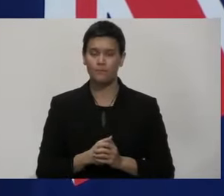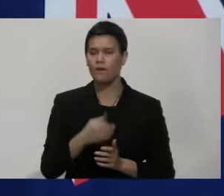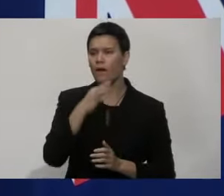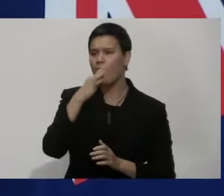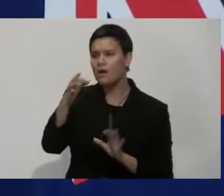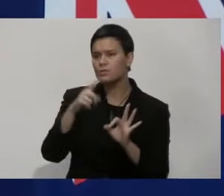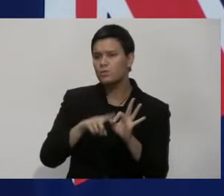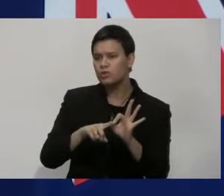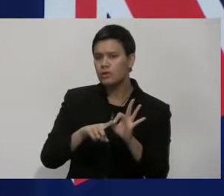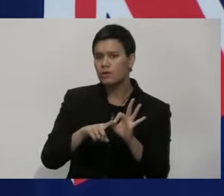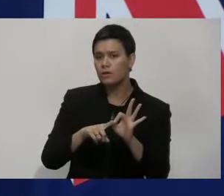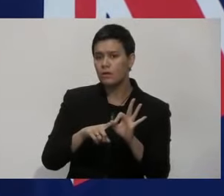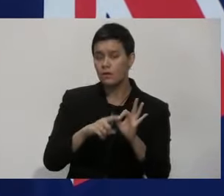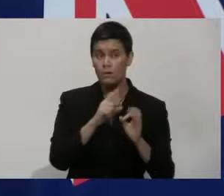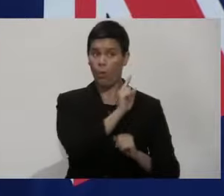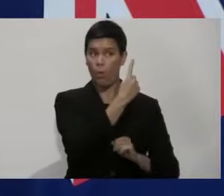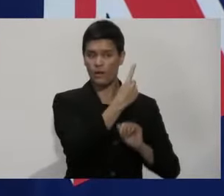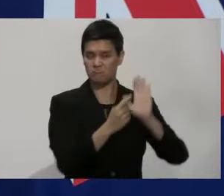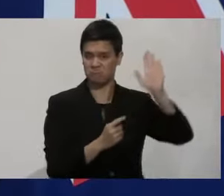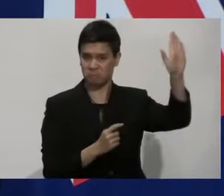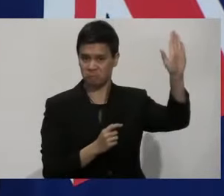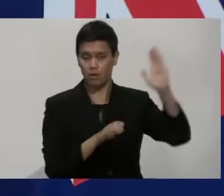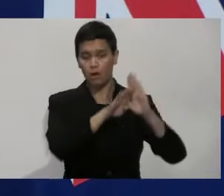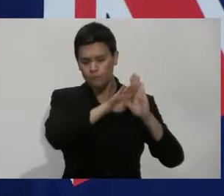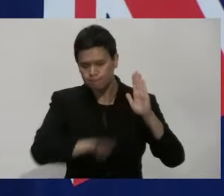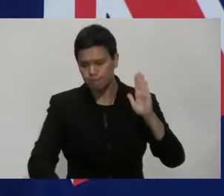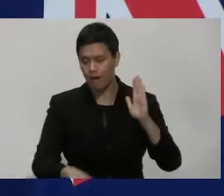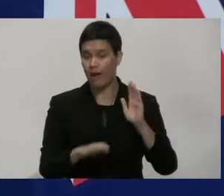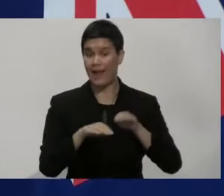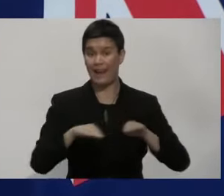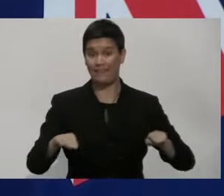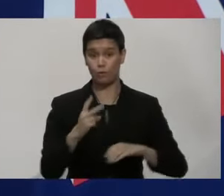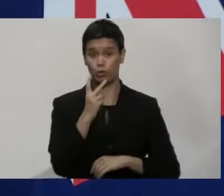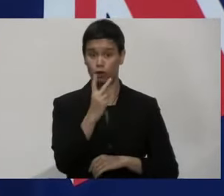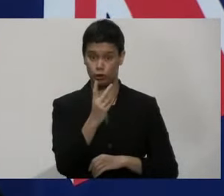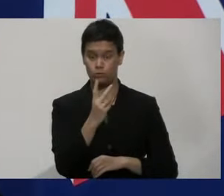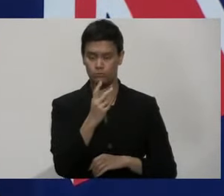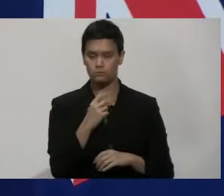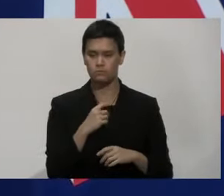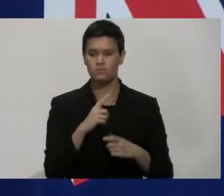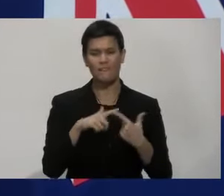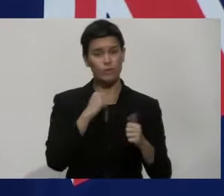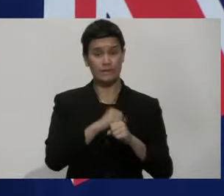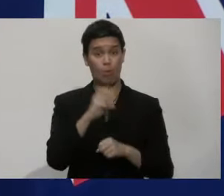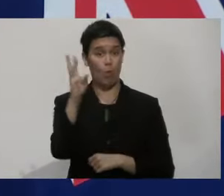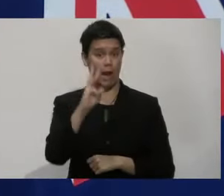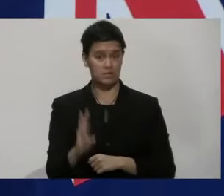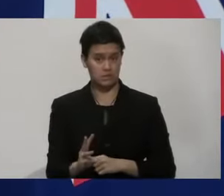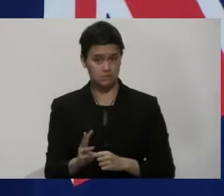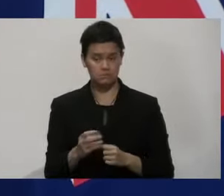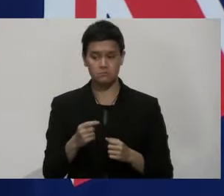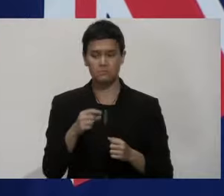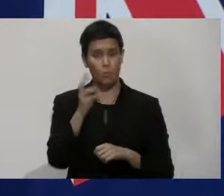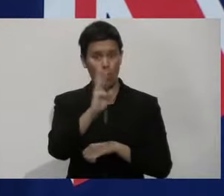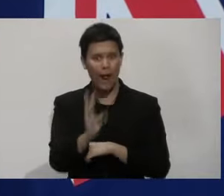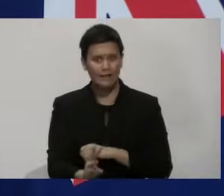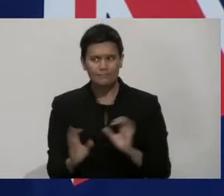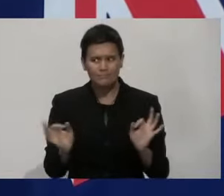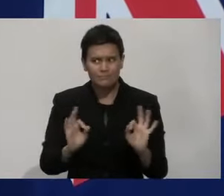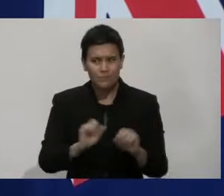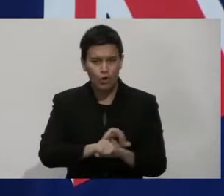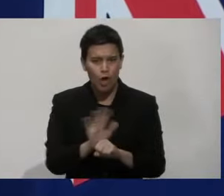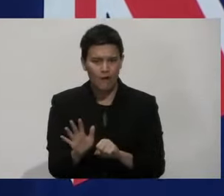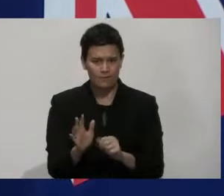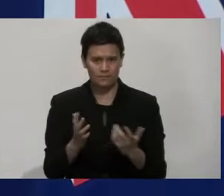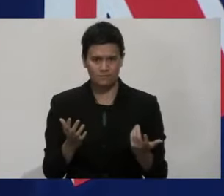2 environment outside of Auckland, Yeah. who will sort of go, well, in Wellington we don't have cases. They'll see this as a real step backwards. And